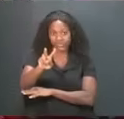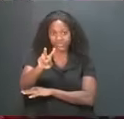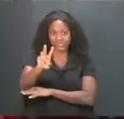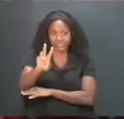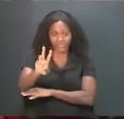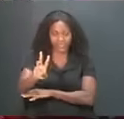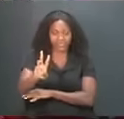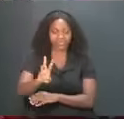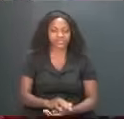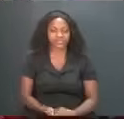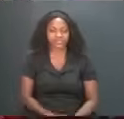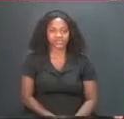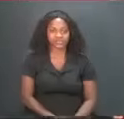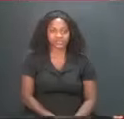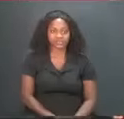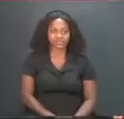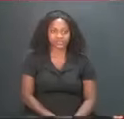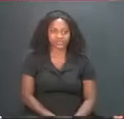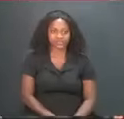2026.